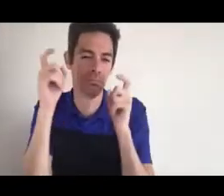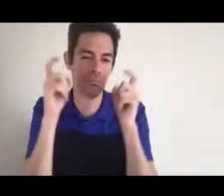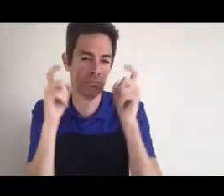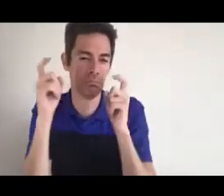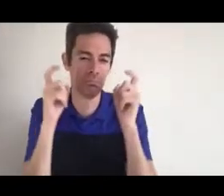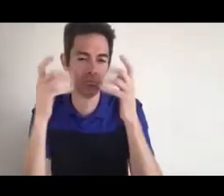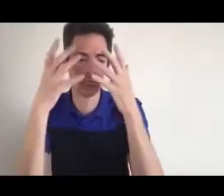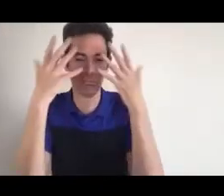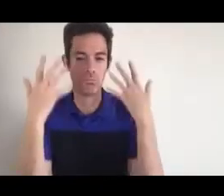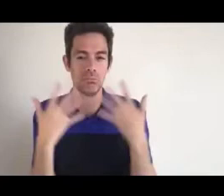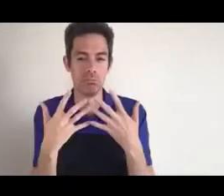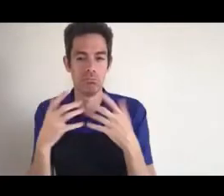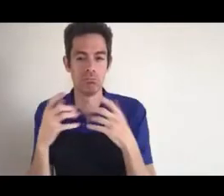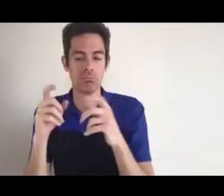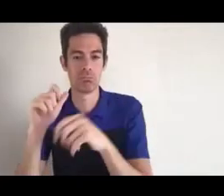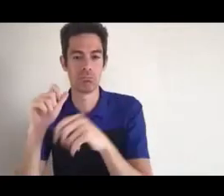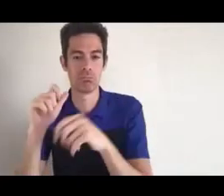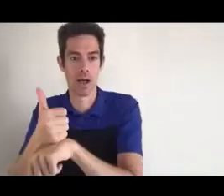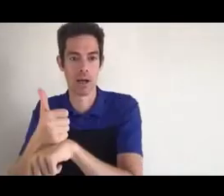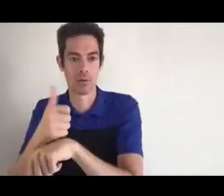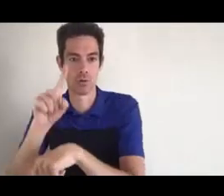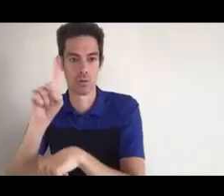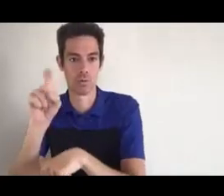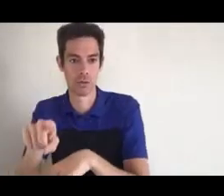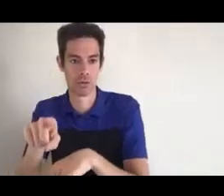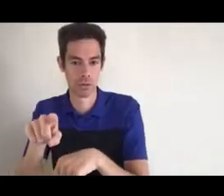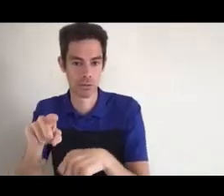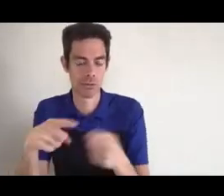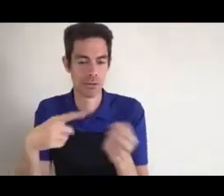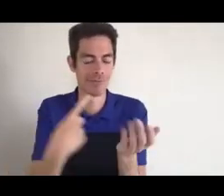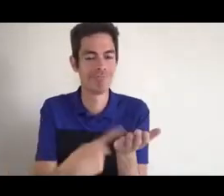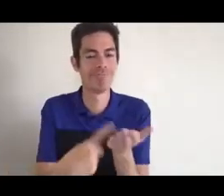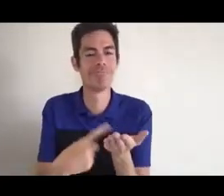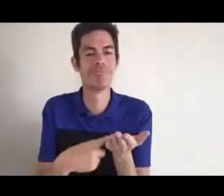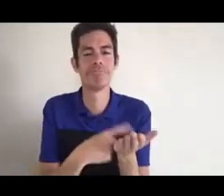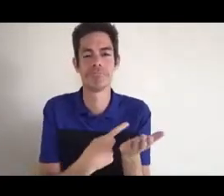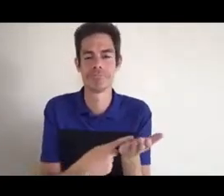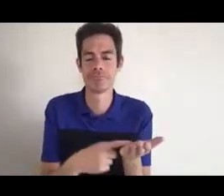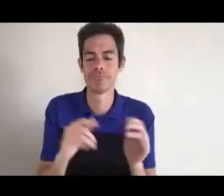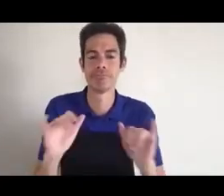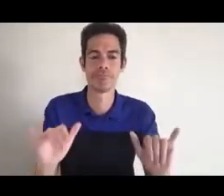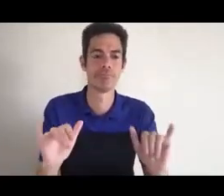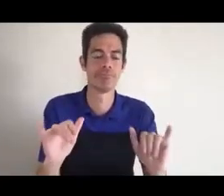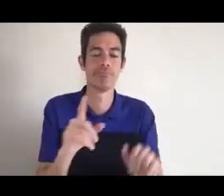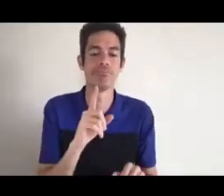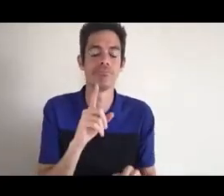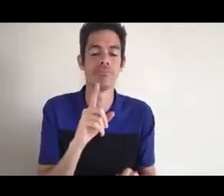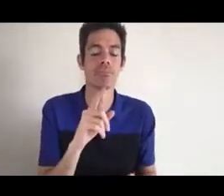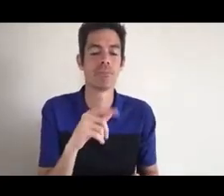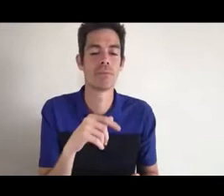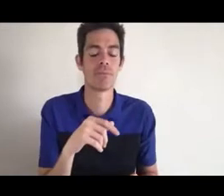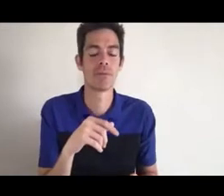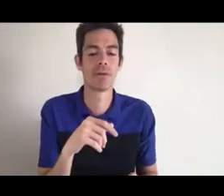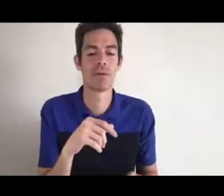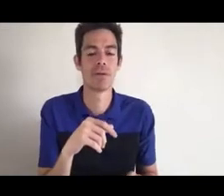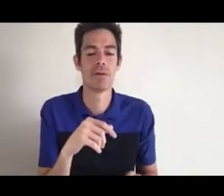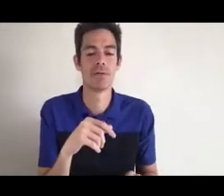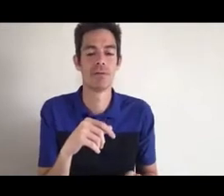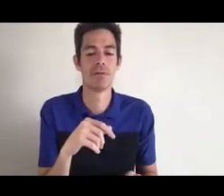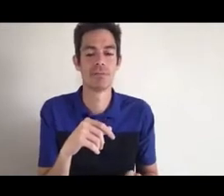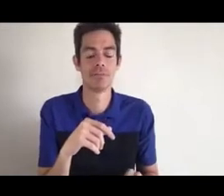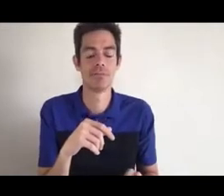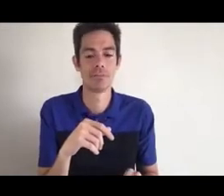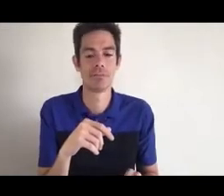versus your facial expression WH questions. In having this